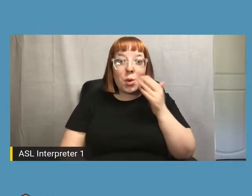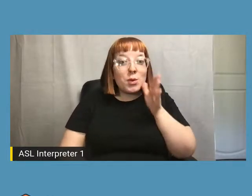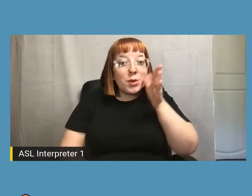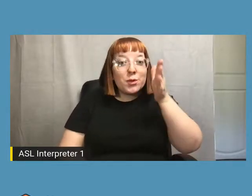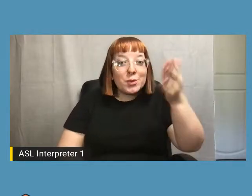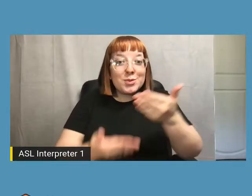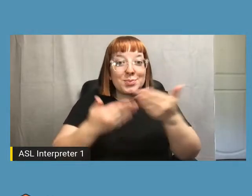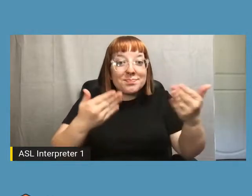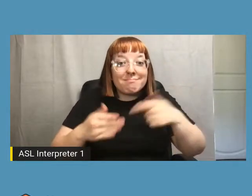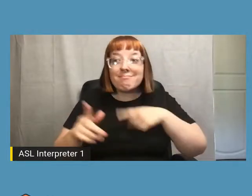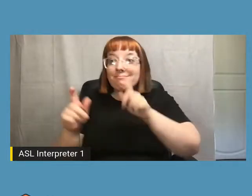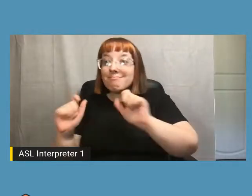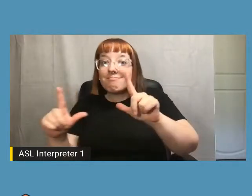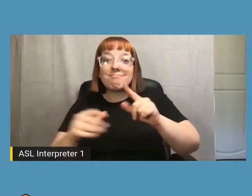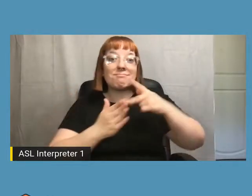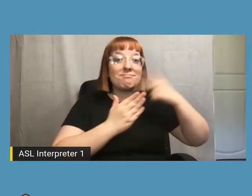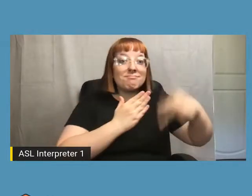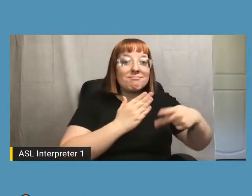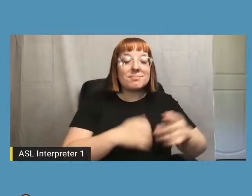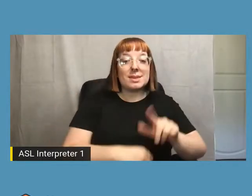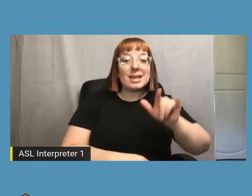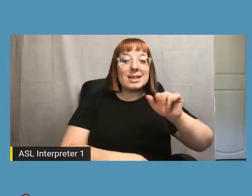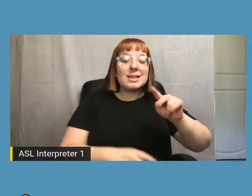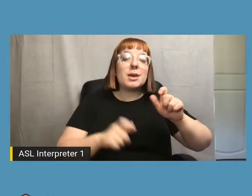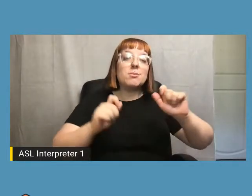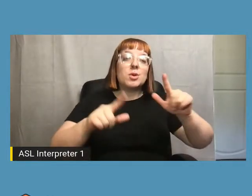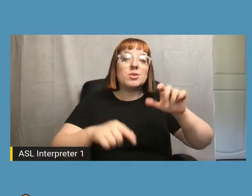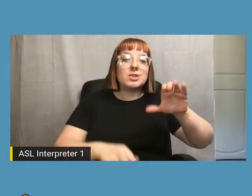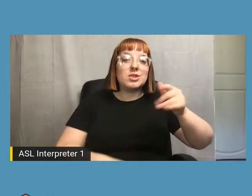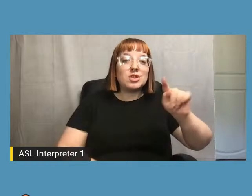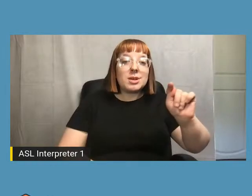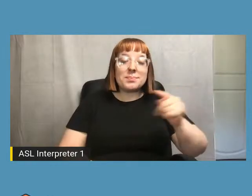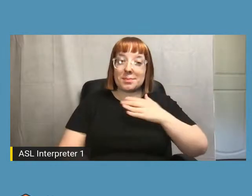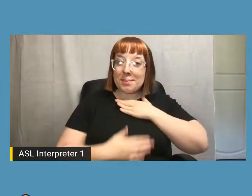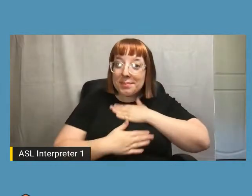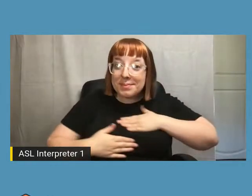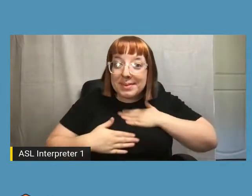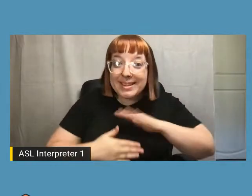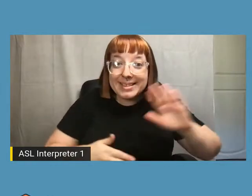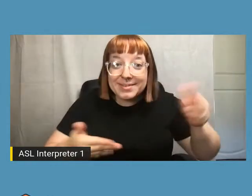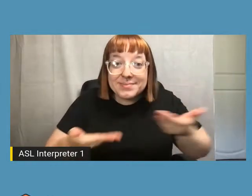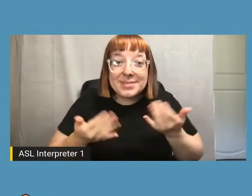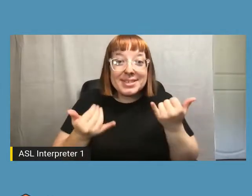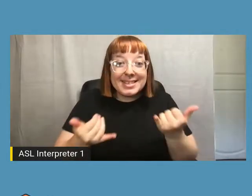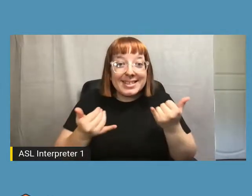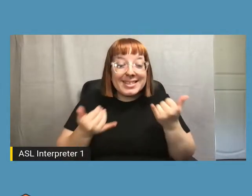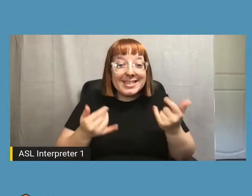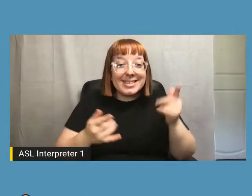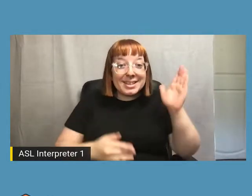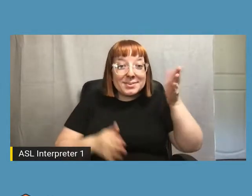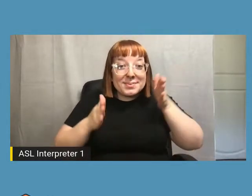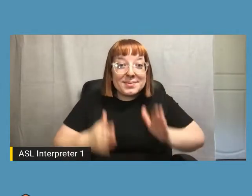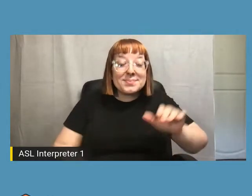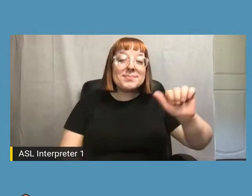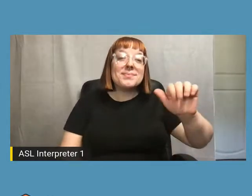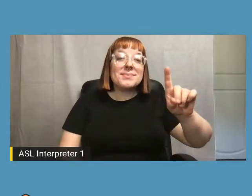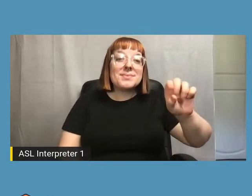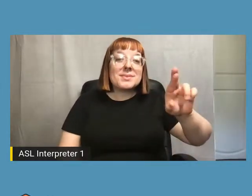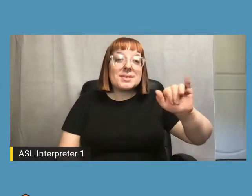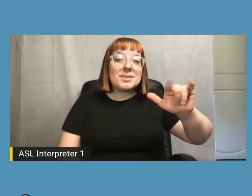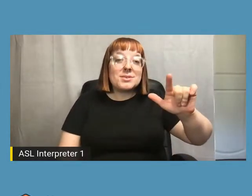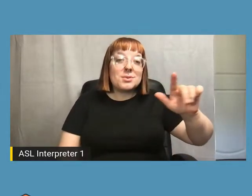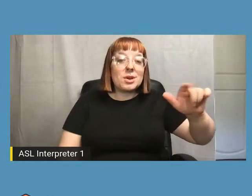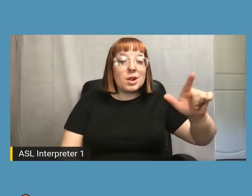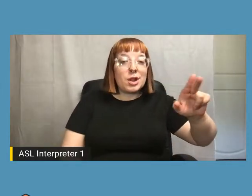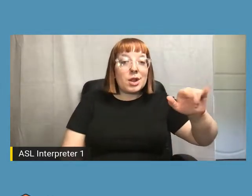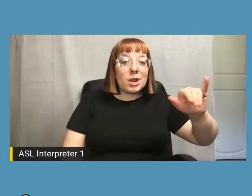in the chat. It is now my pleasure to introduce today's presenter. Adriel Lewis is a community